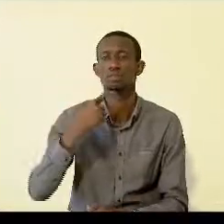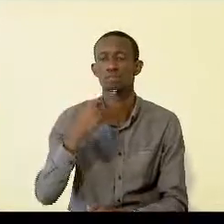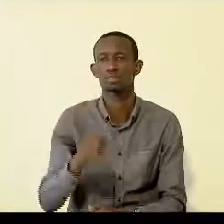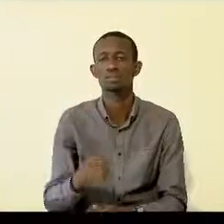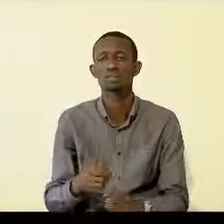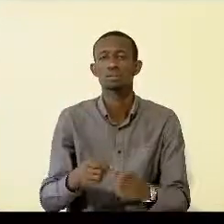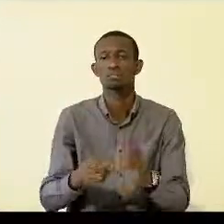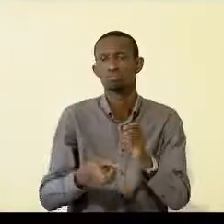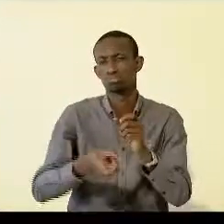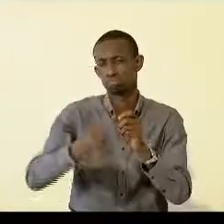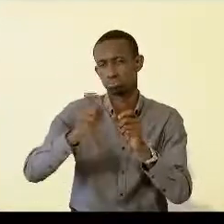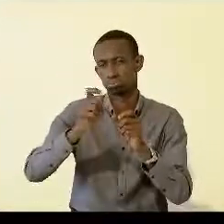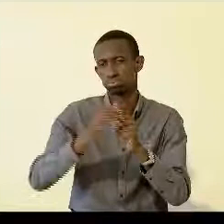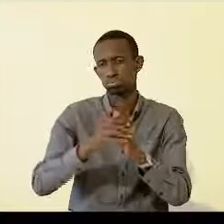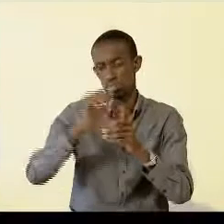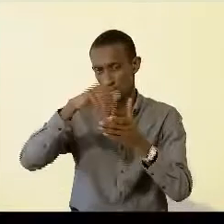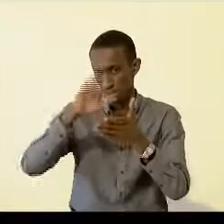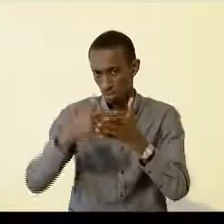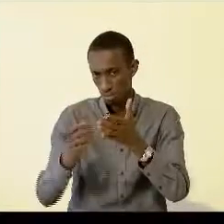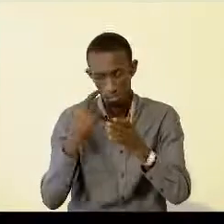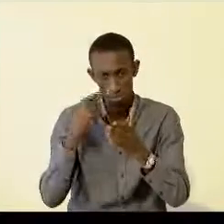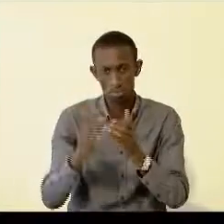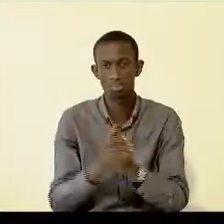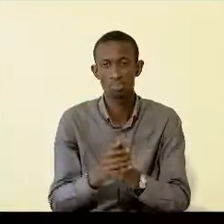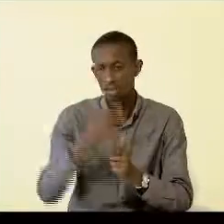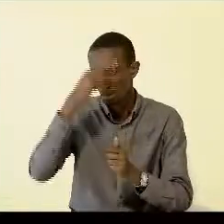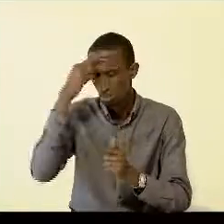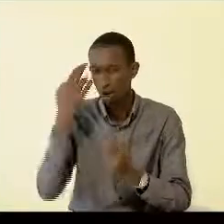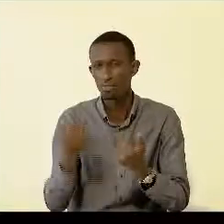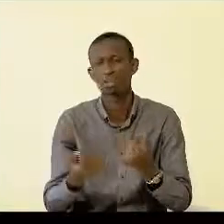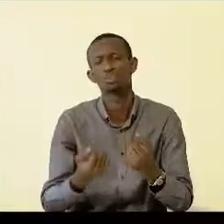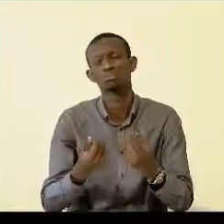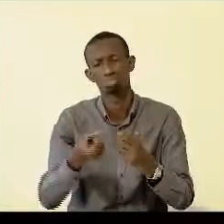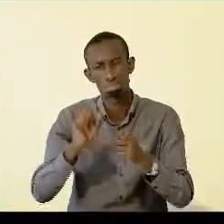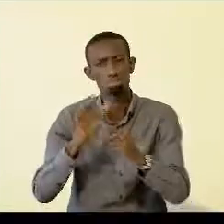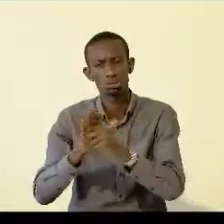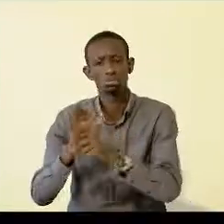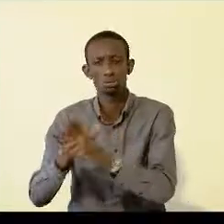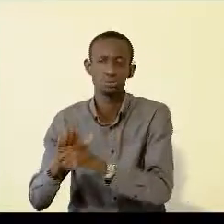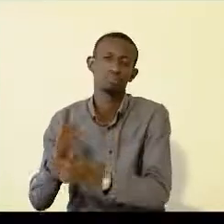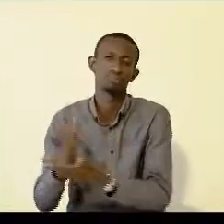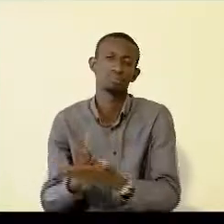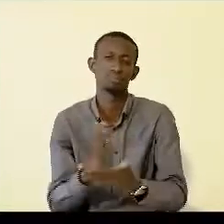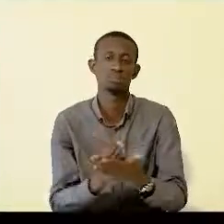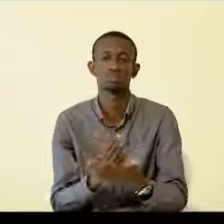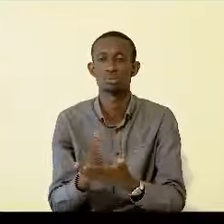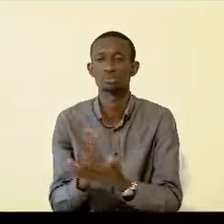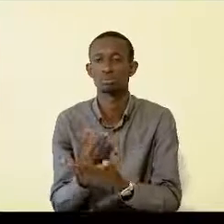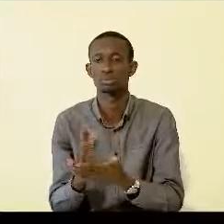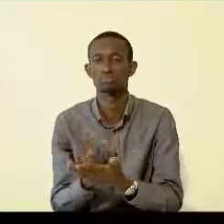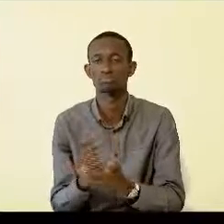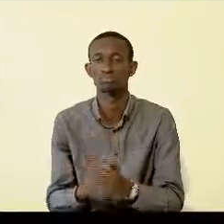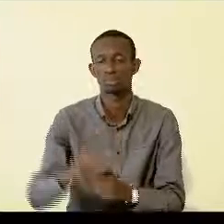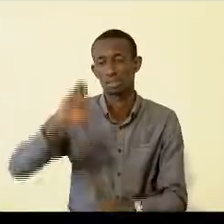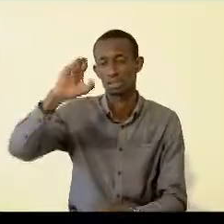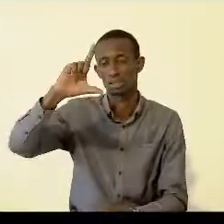group because we have more and more shells. Ionization energy decreases because as